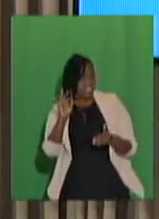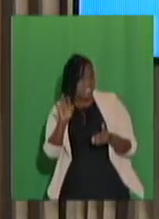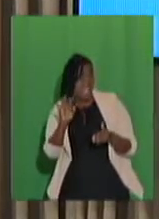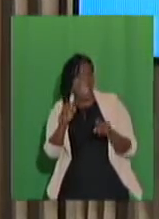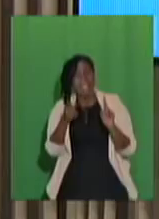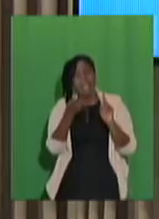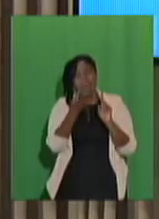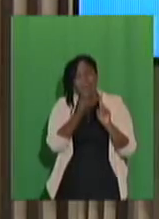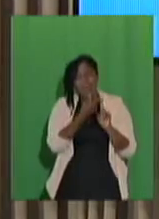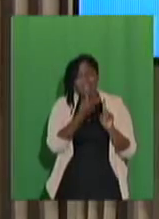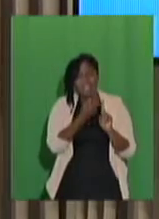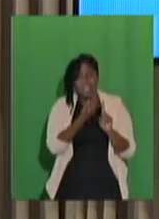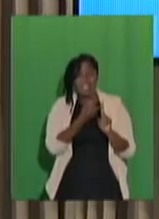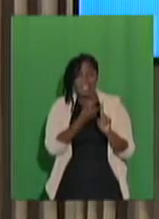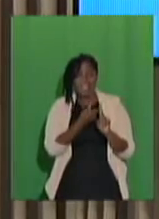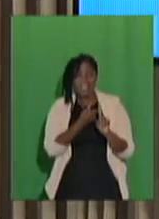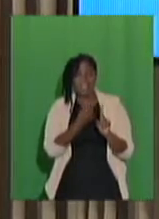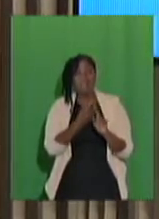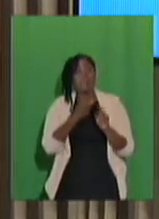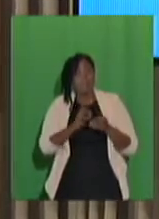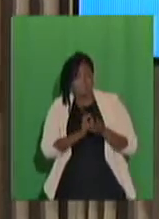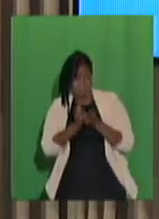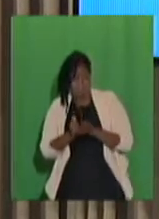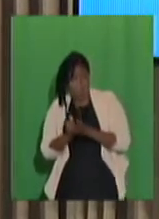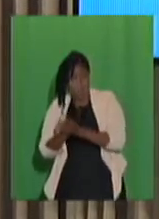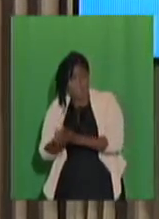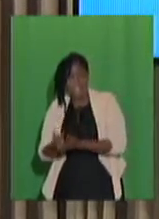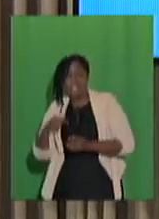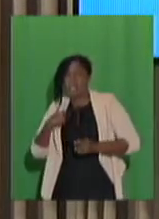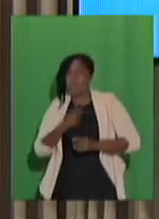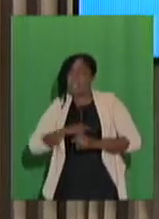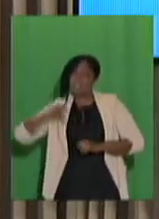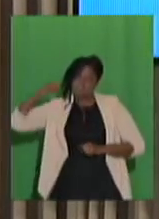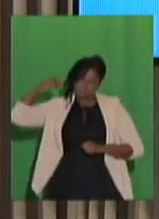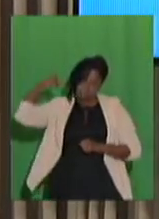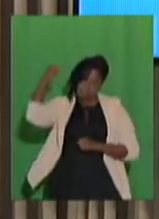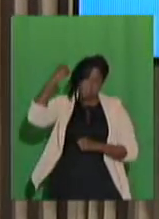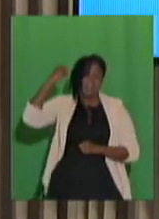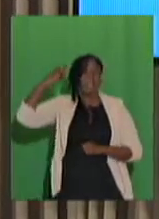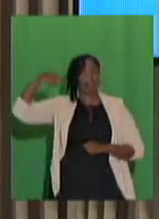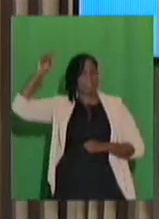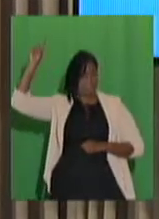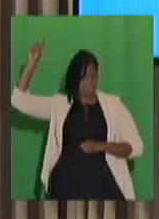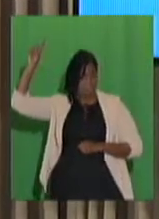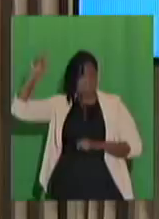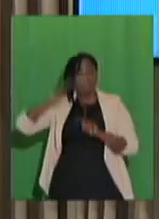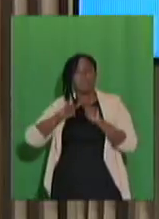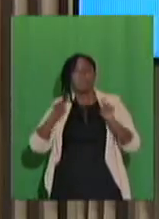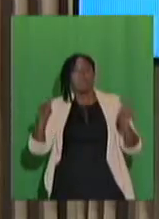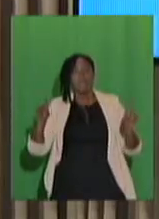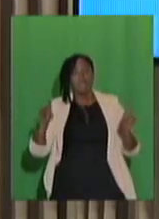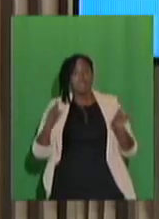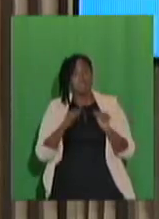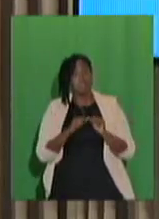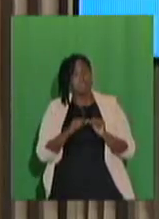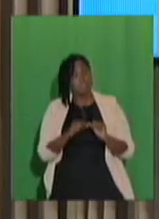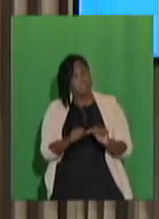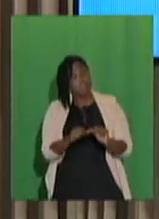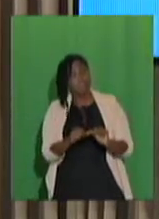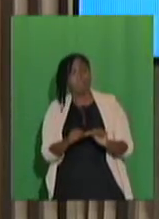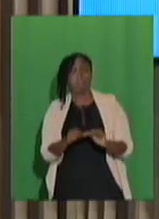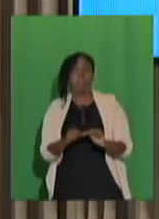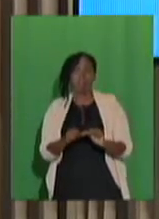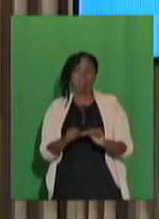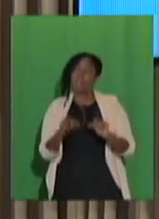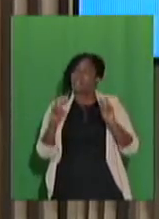was a big stress test. We passed it. However, that hard-won victory